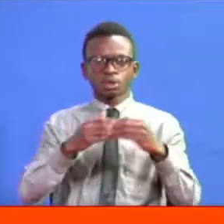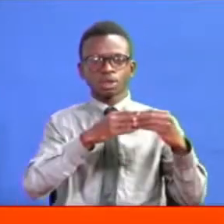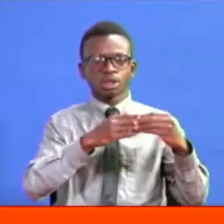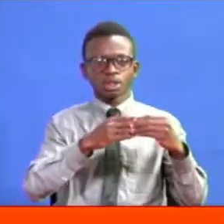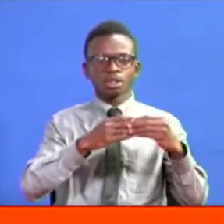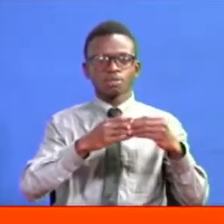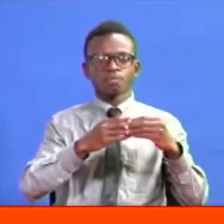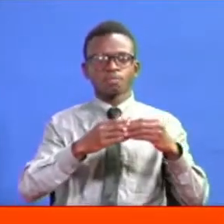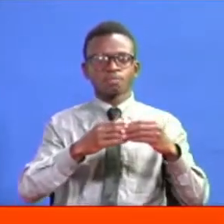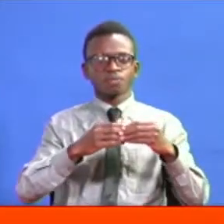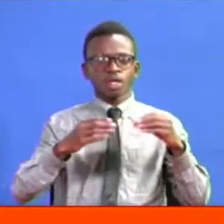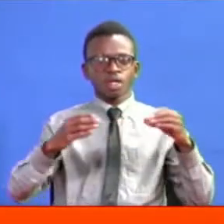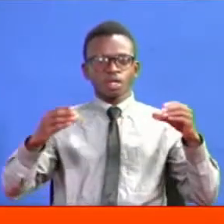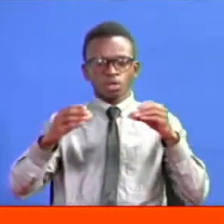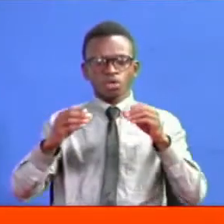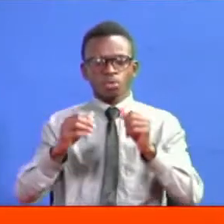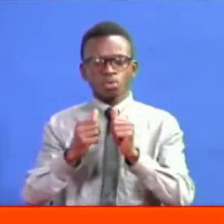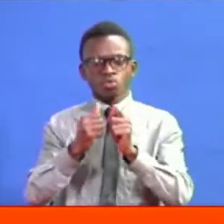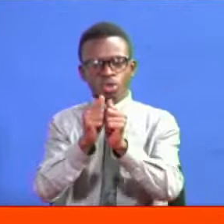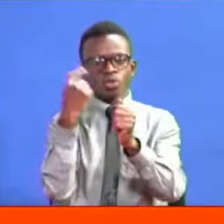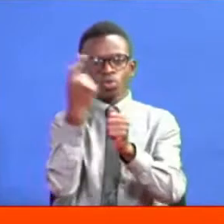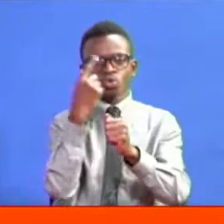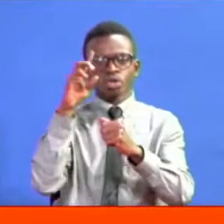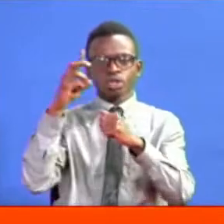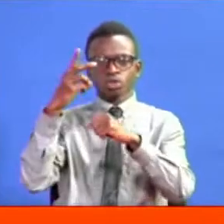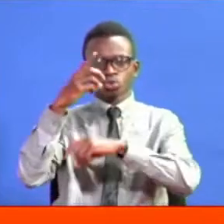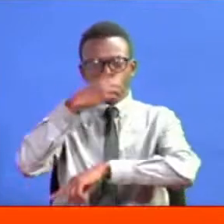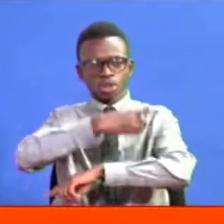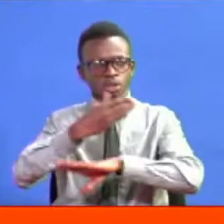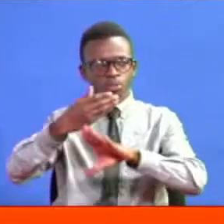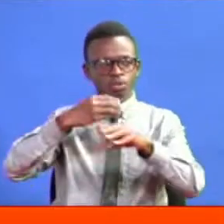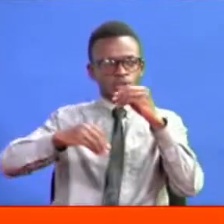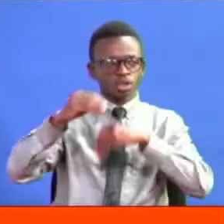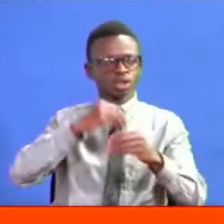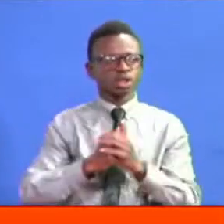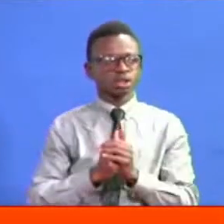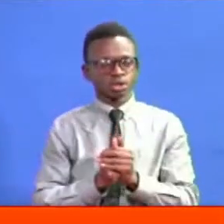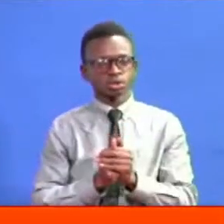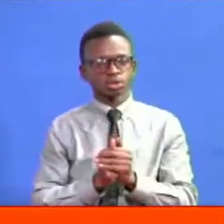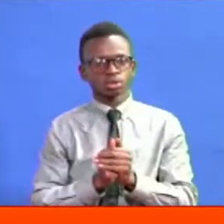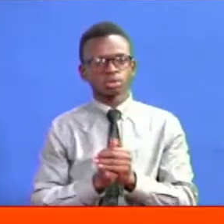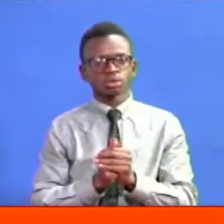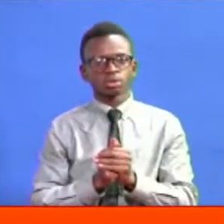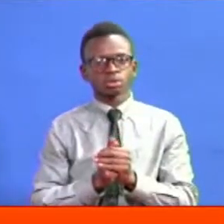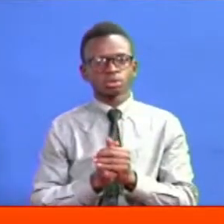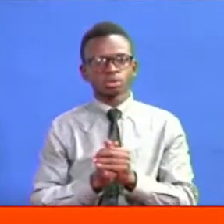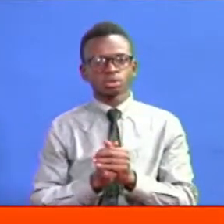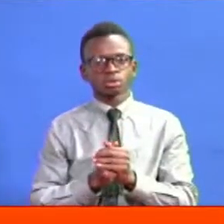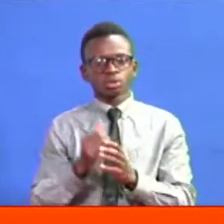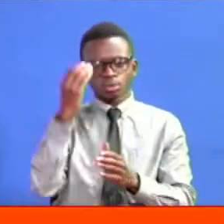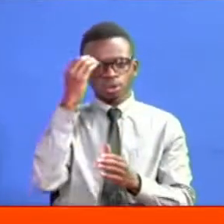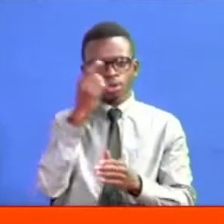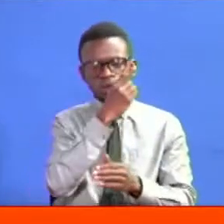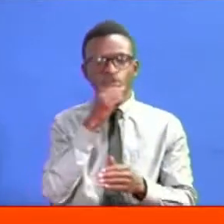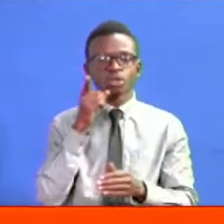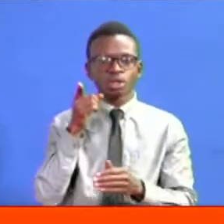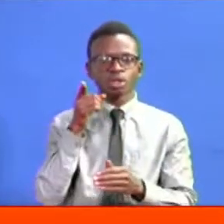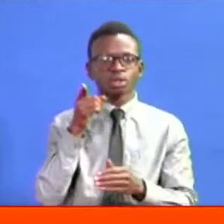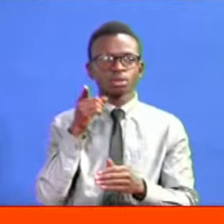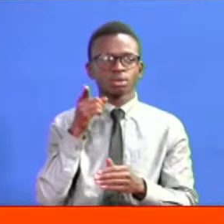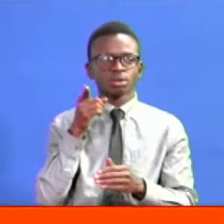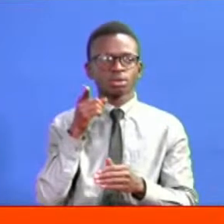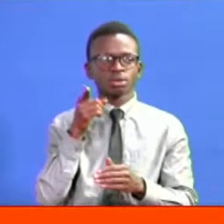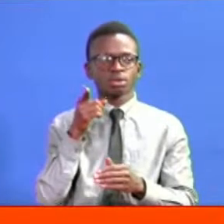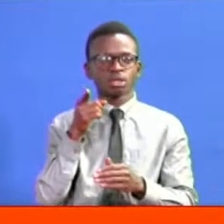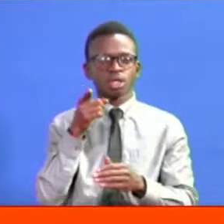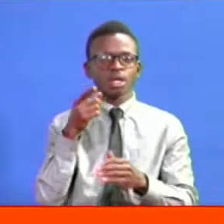just days before the vote. When you have a woman with the public prominence of Martha Karua, who was an MP for 15 or 20